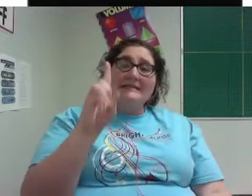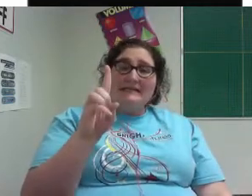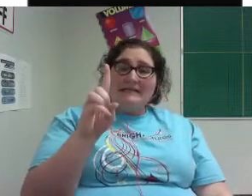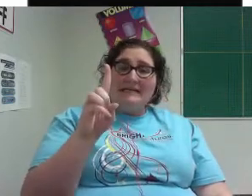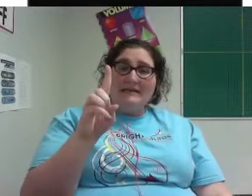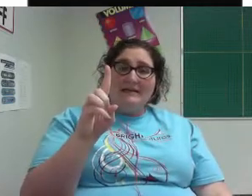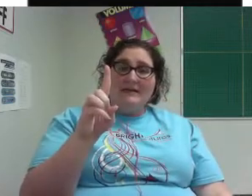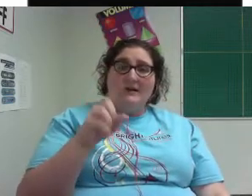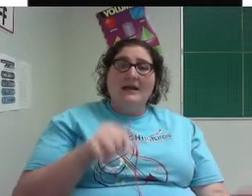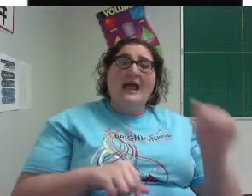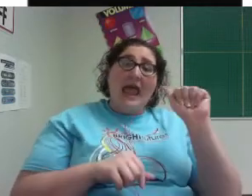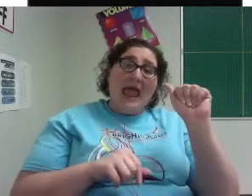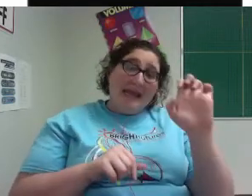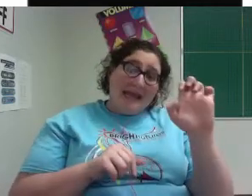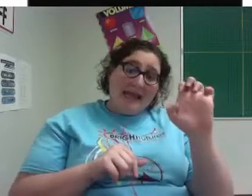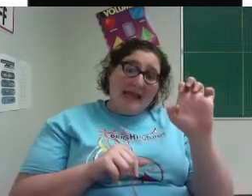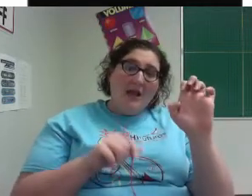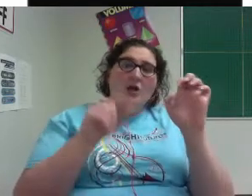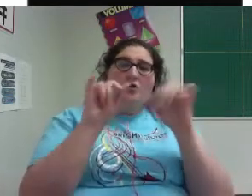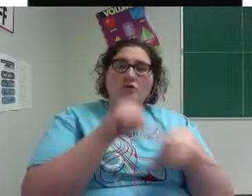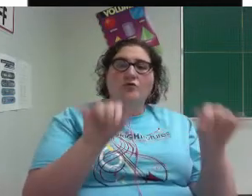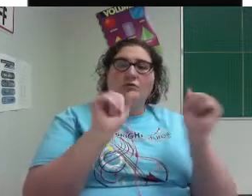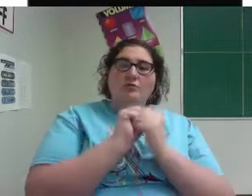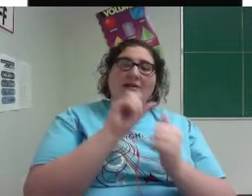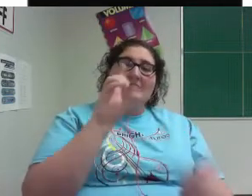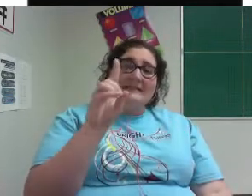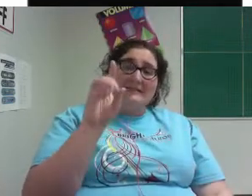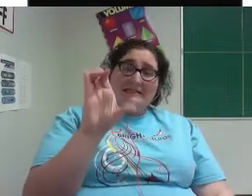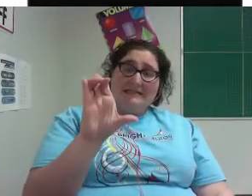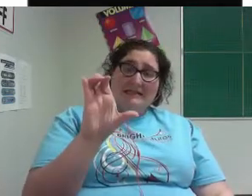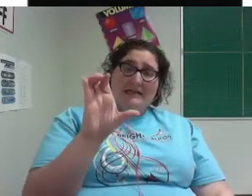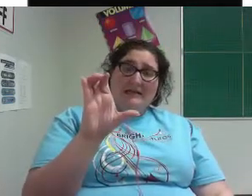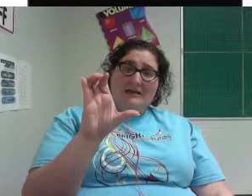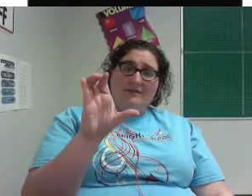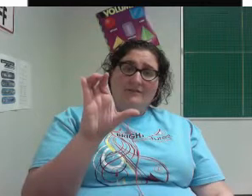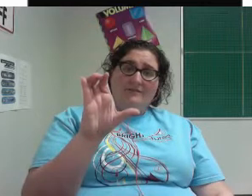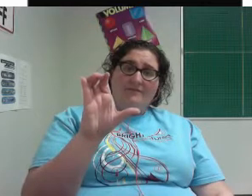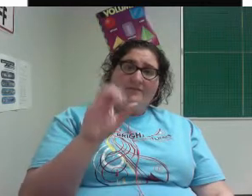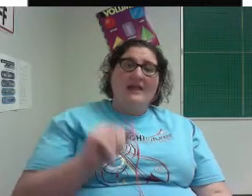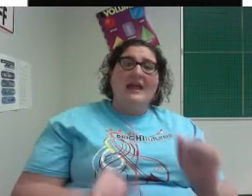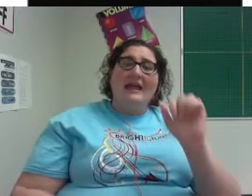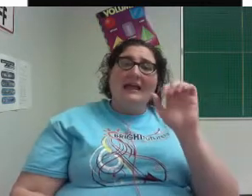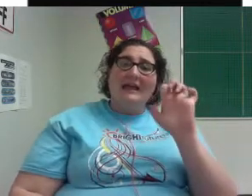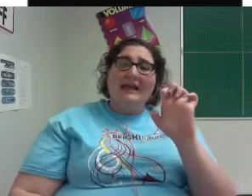angle D, AE is congruent to DC,